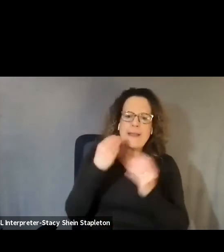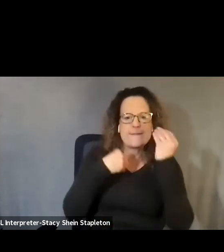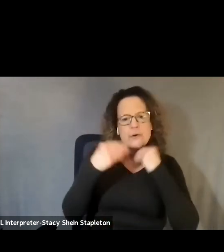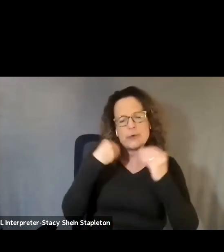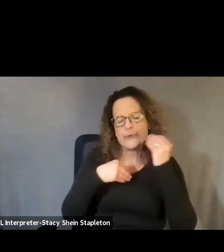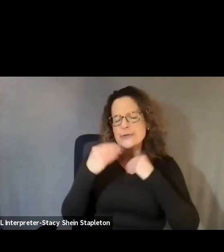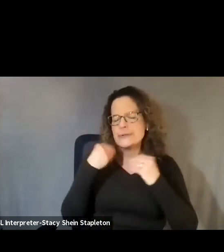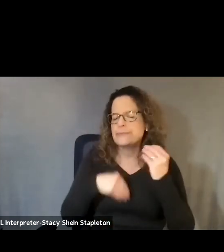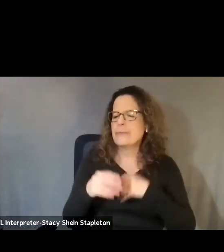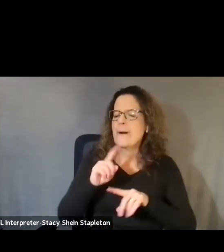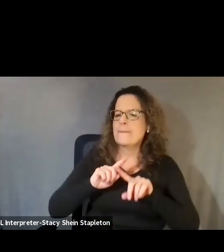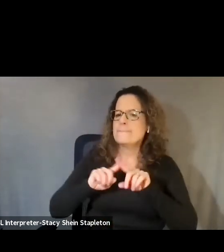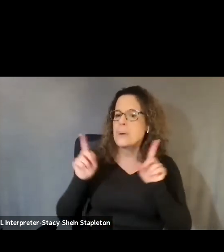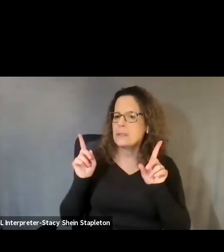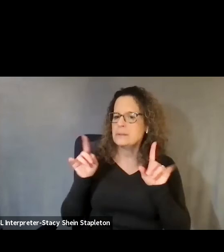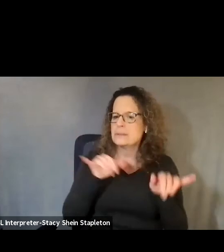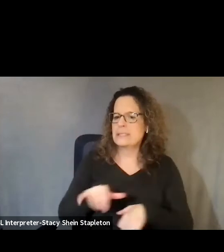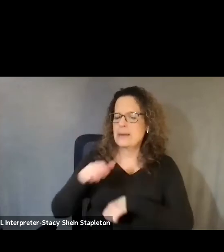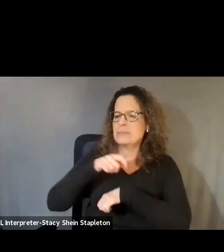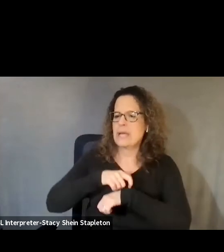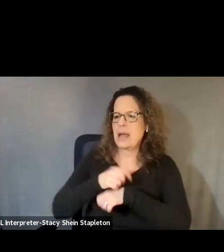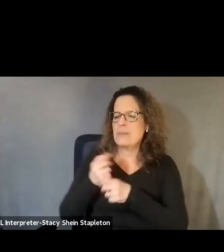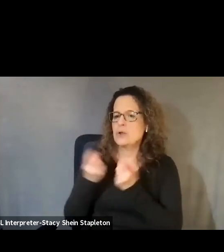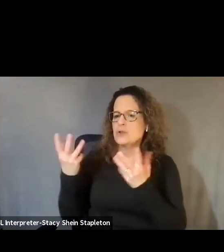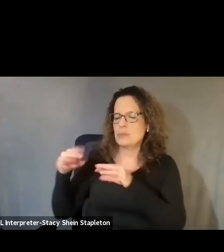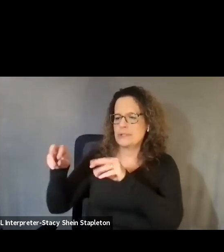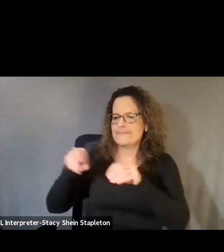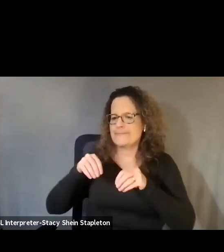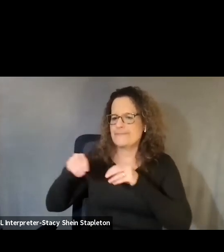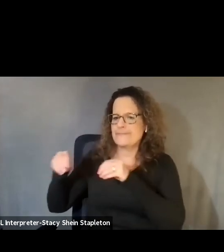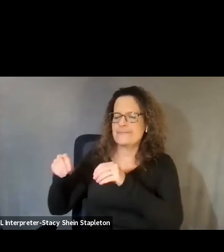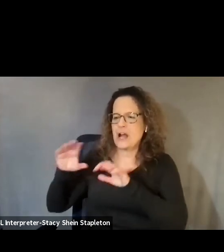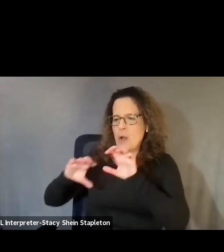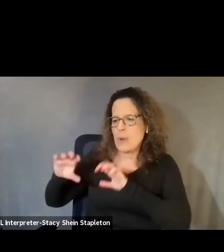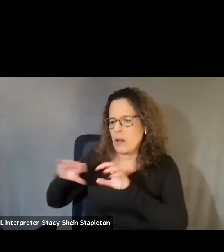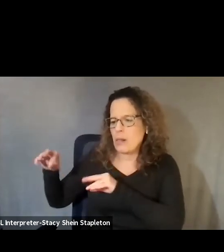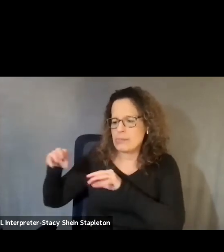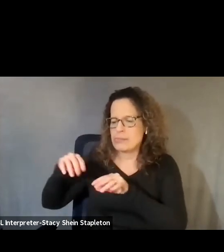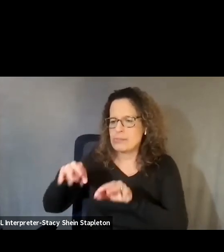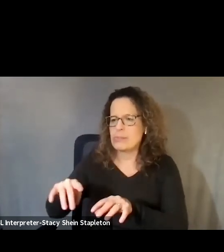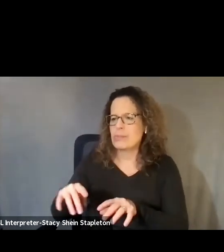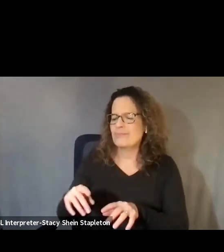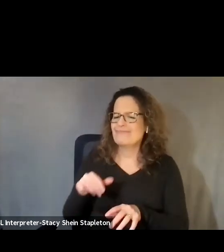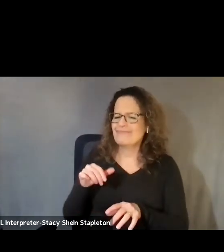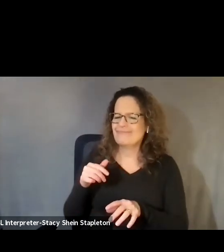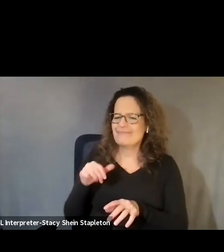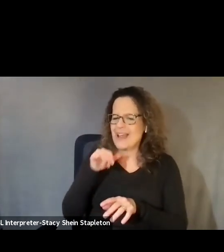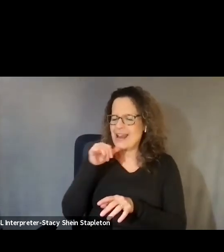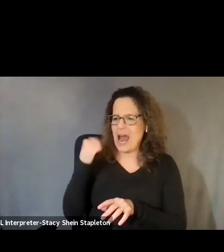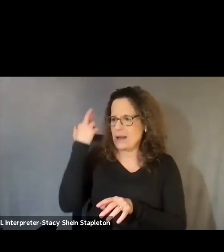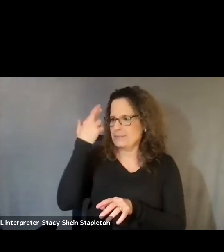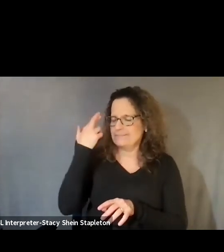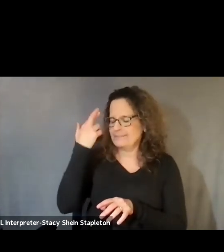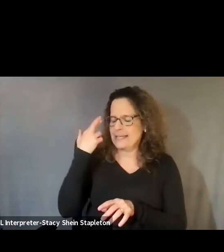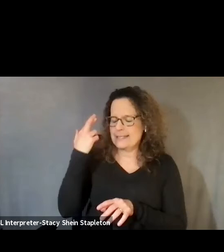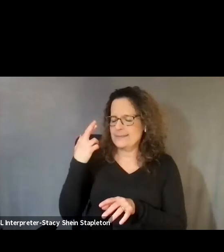eat. At the same time, too much fertilizer can have an unintended consequence, which is to